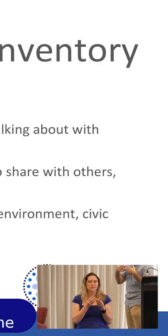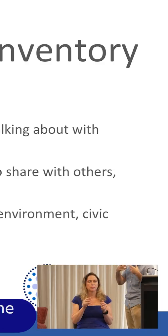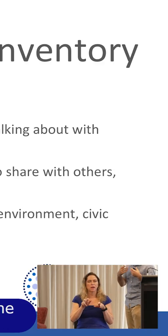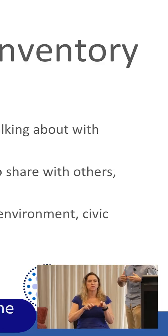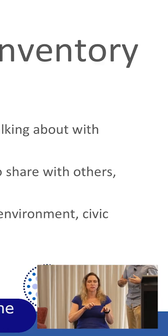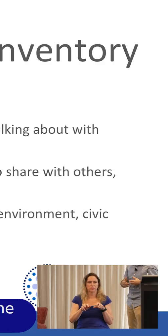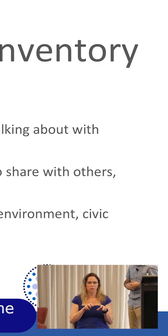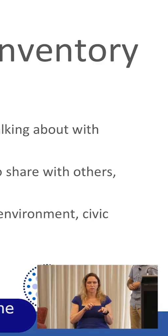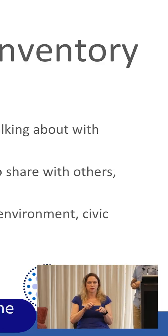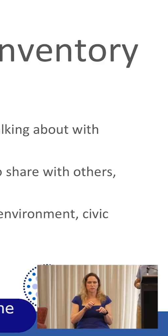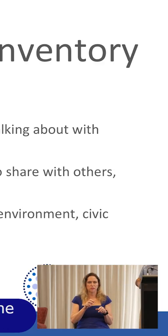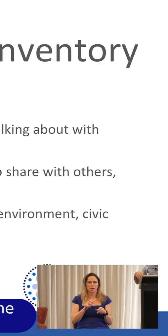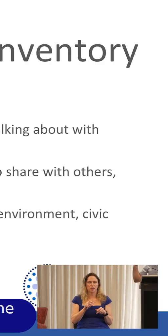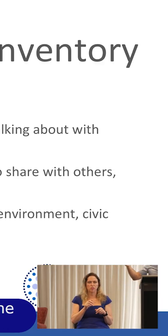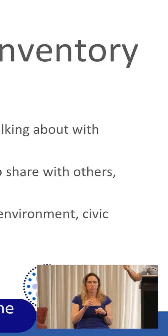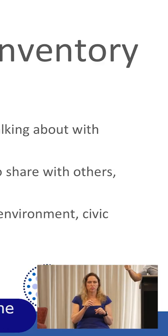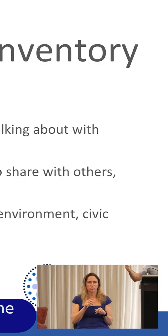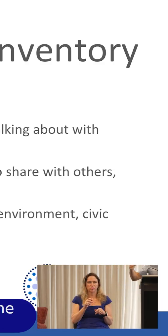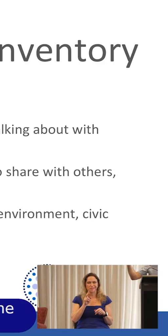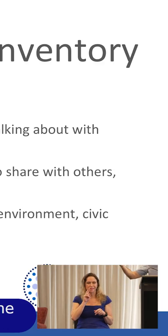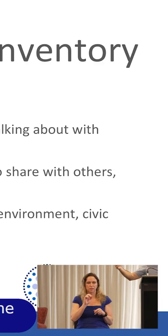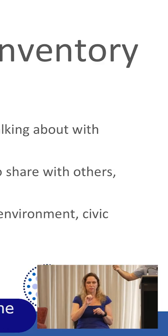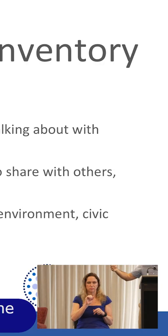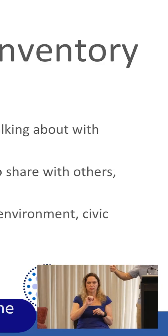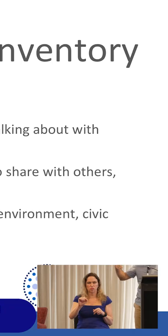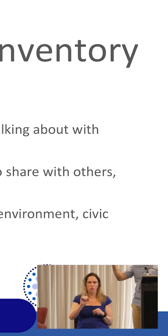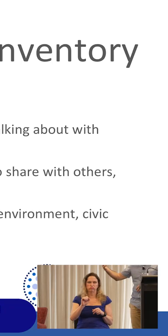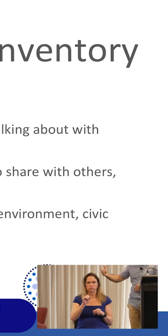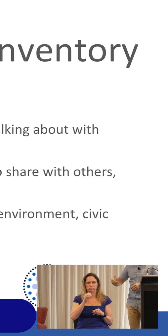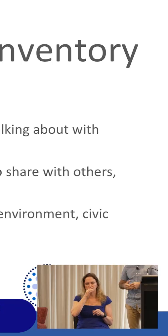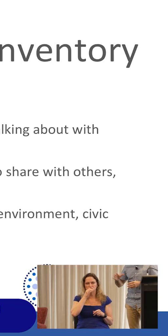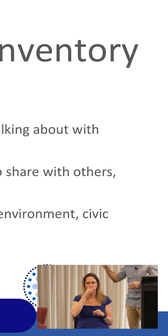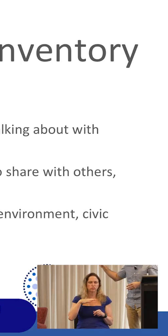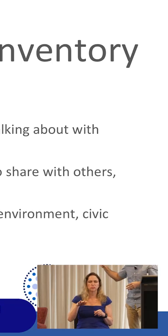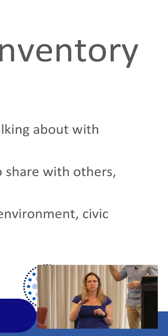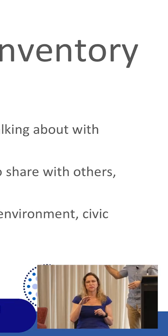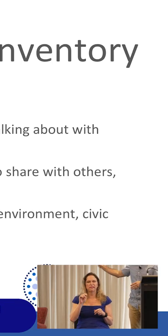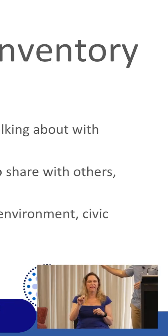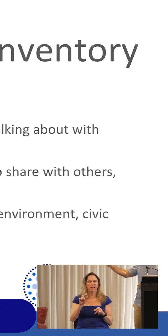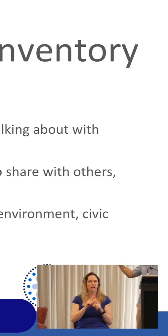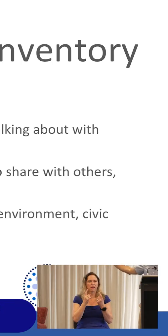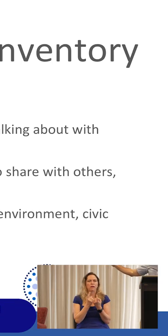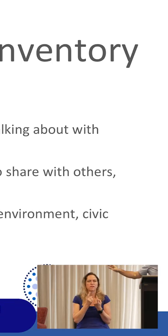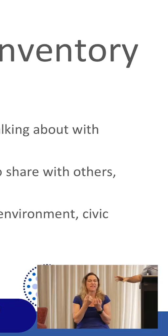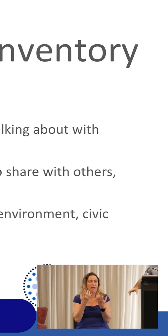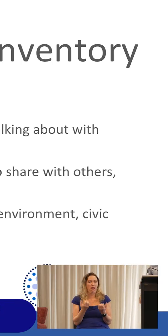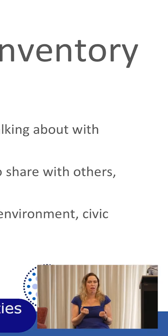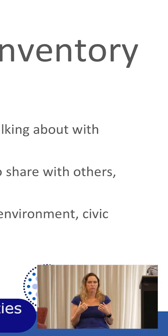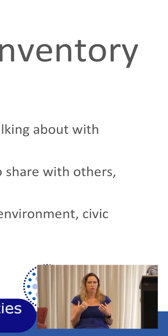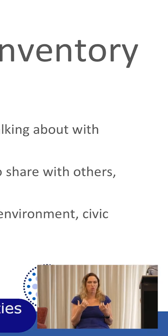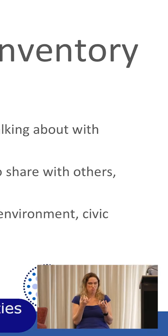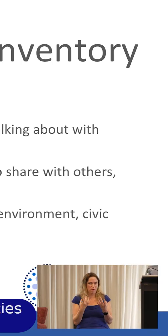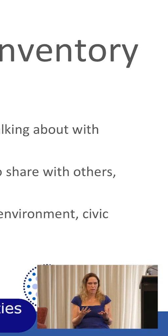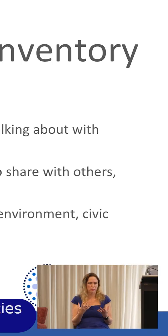the things that they know about? Gifts of the head. And you know, you can feel free to take a picture. In the Connected Communities Guide, they've also got a